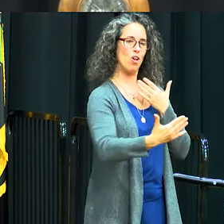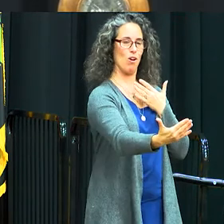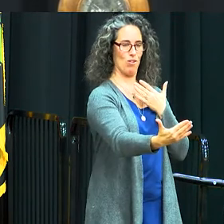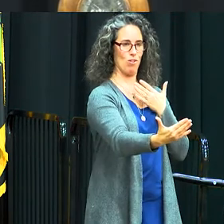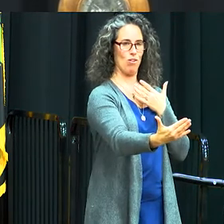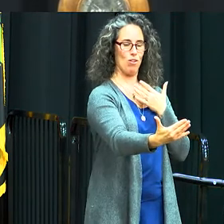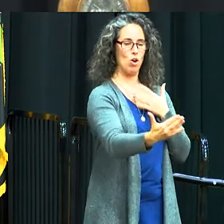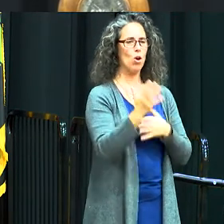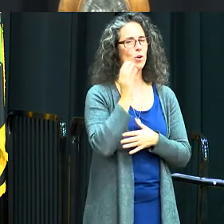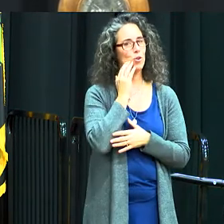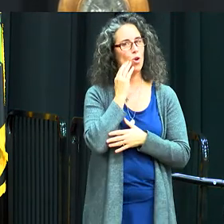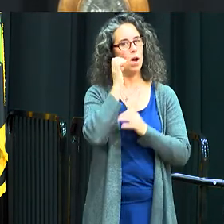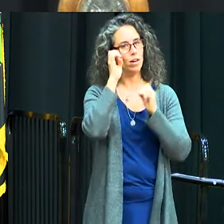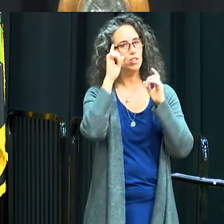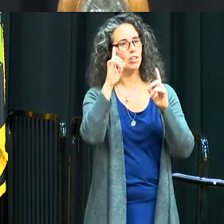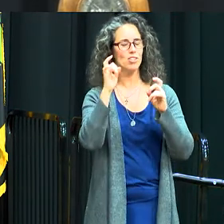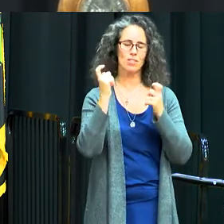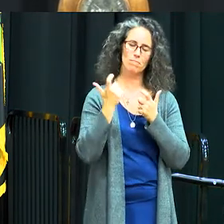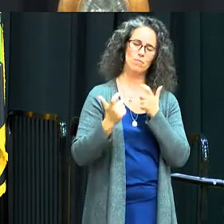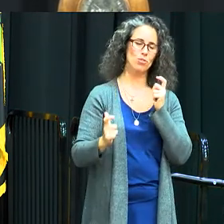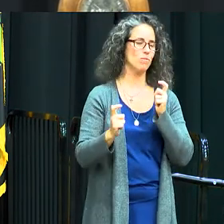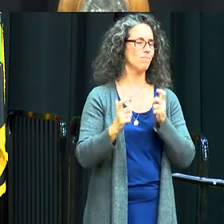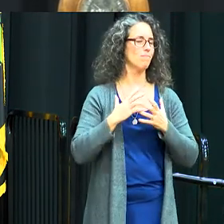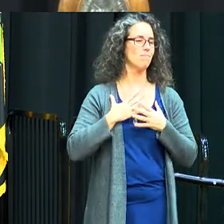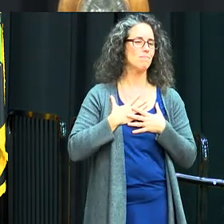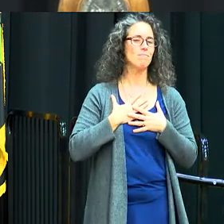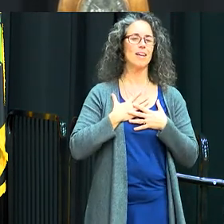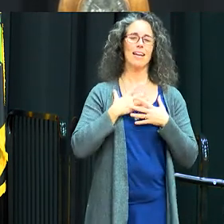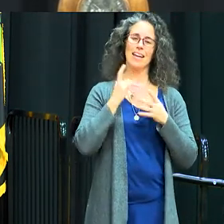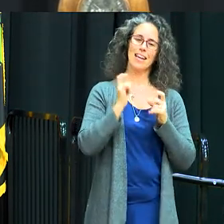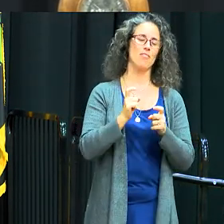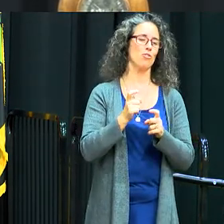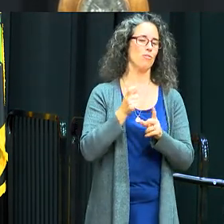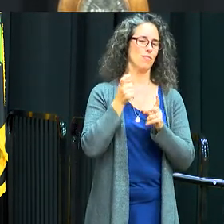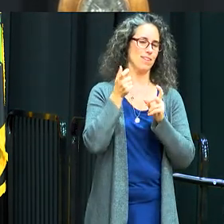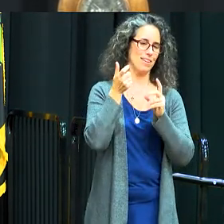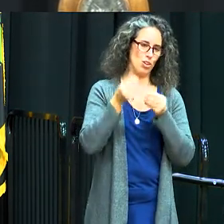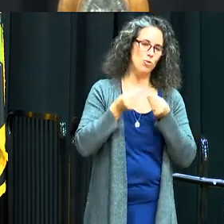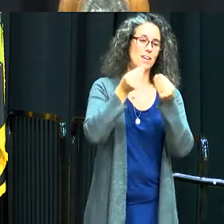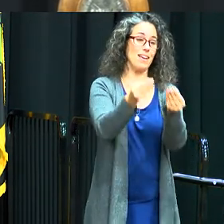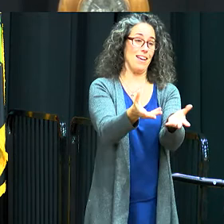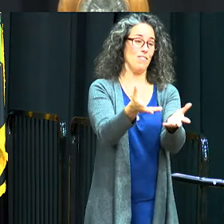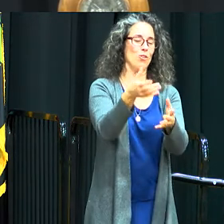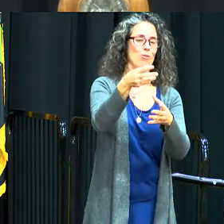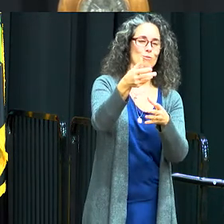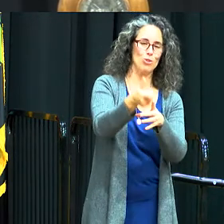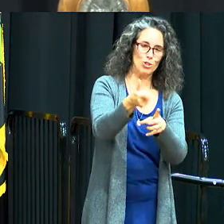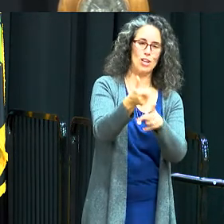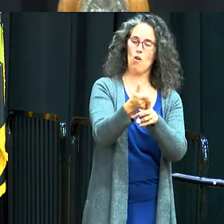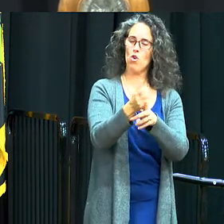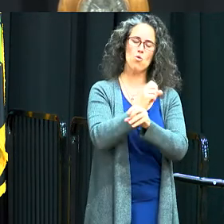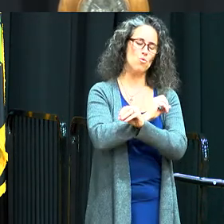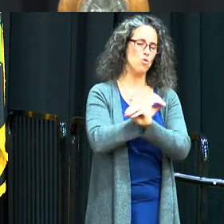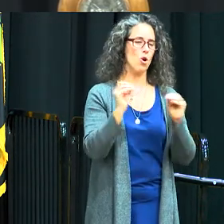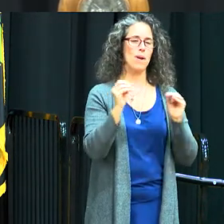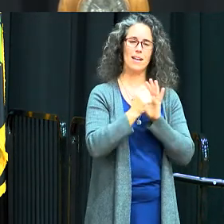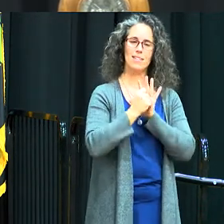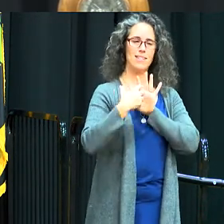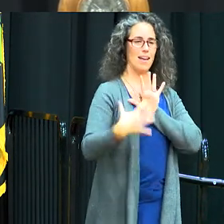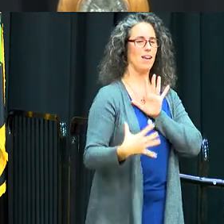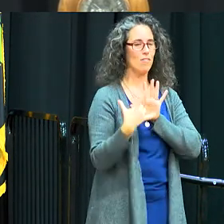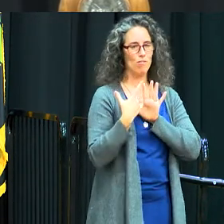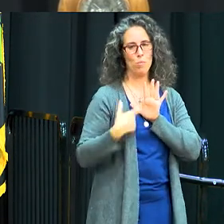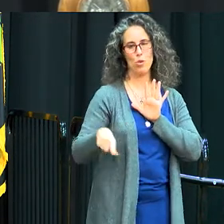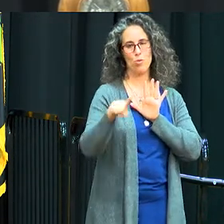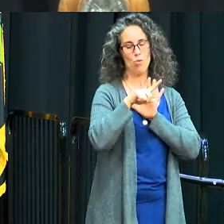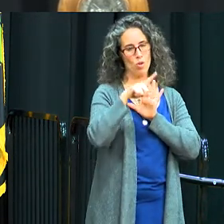You know, education is the greatest gift you can give yourself. It's one of those things no one can take away from you. Remember that and